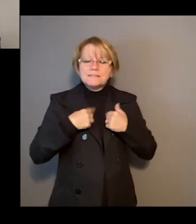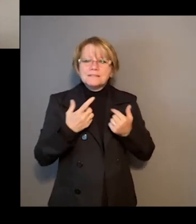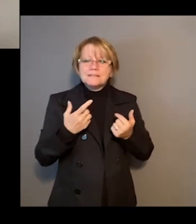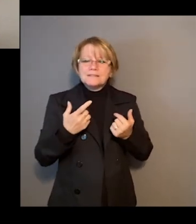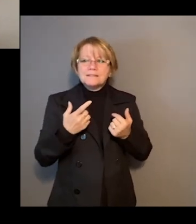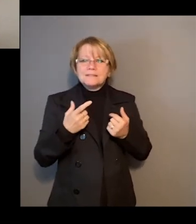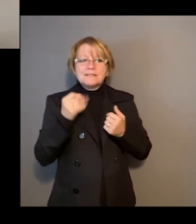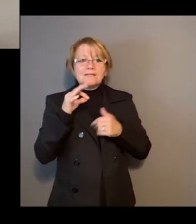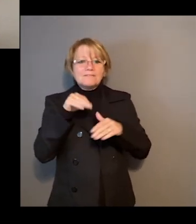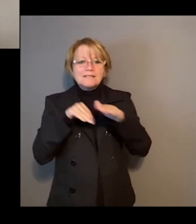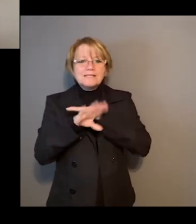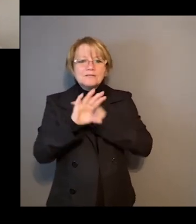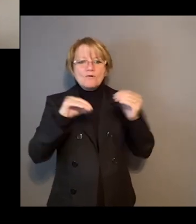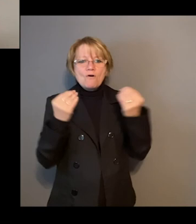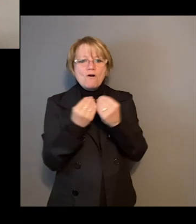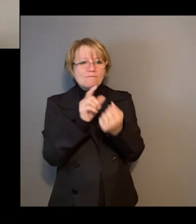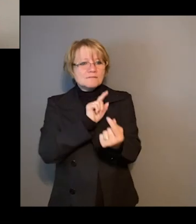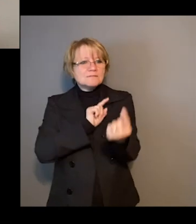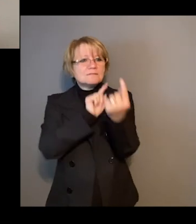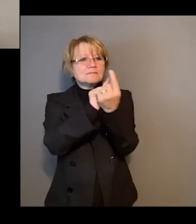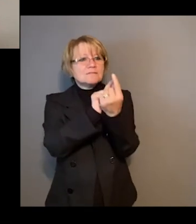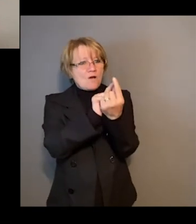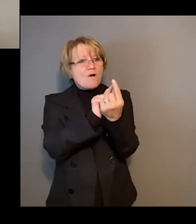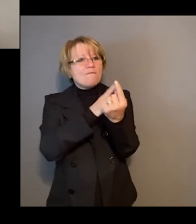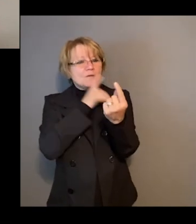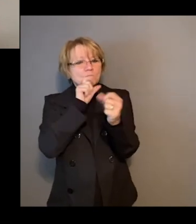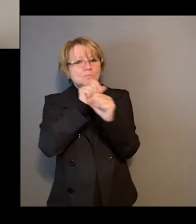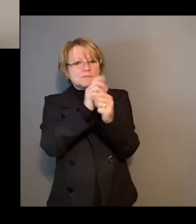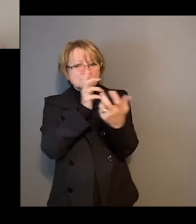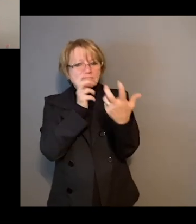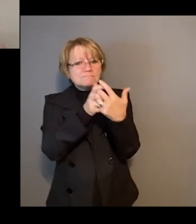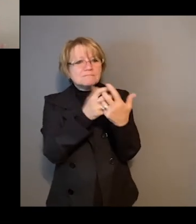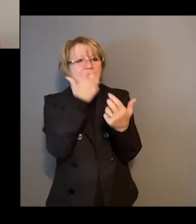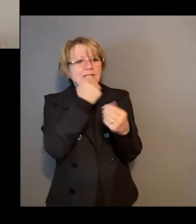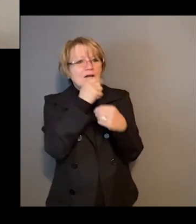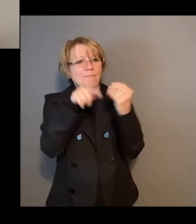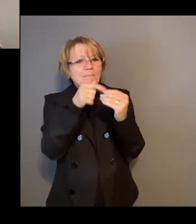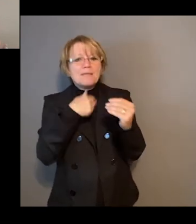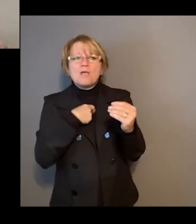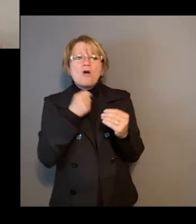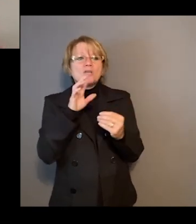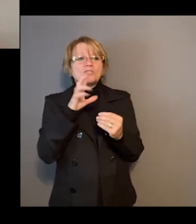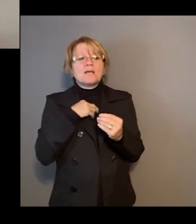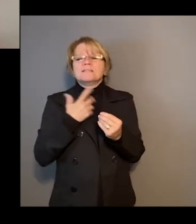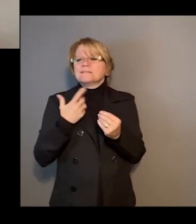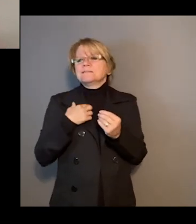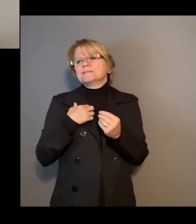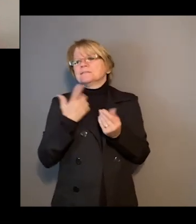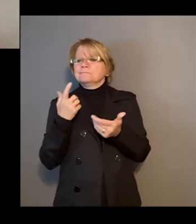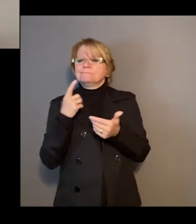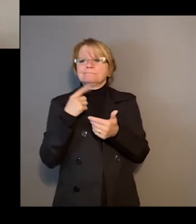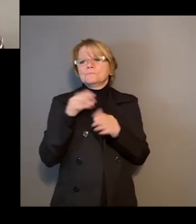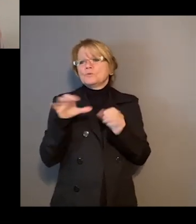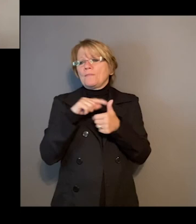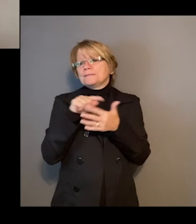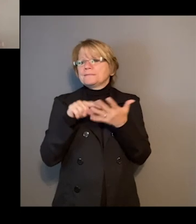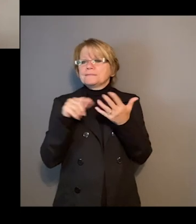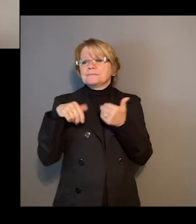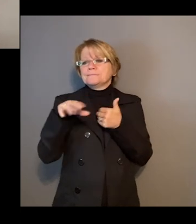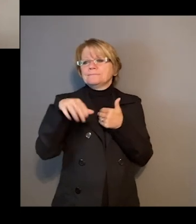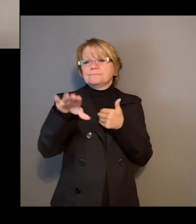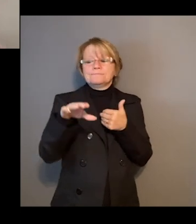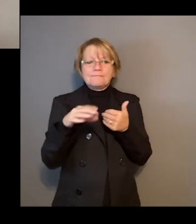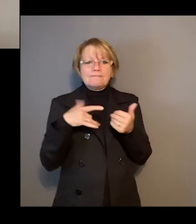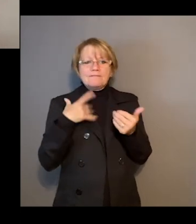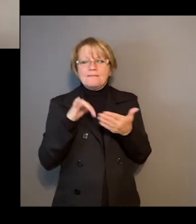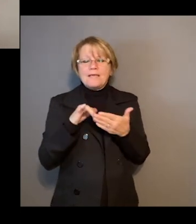you just sending me down the line? Does it take several steps before I can get to a green check on my phone and technology? How does